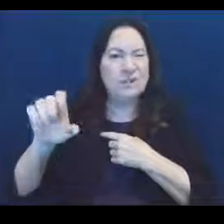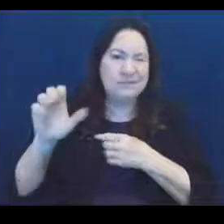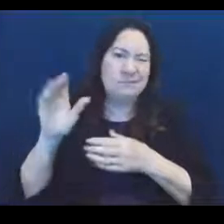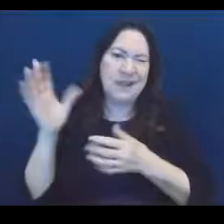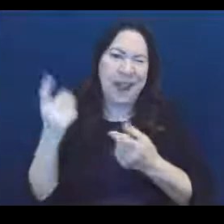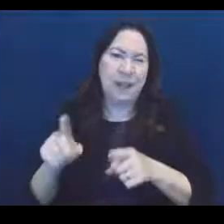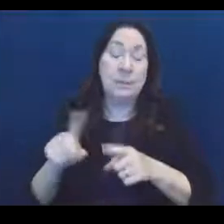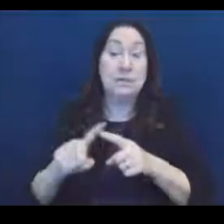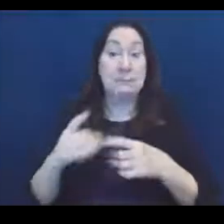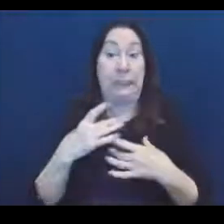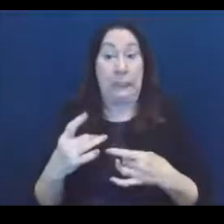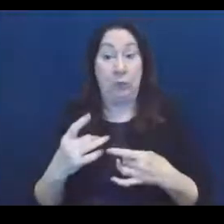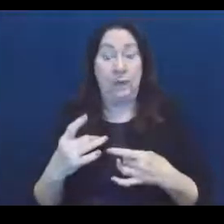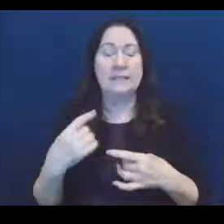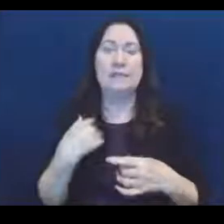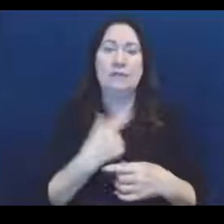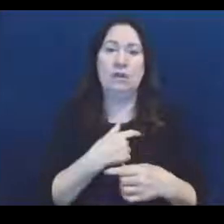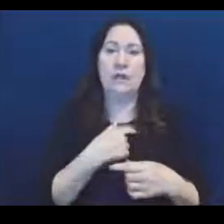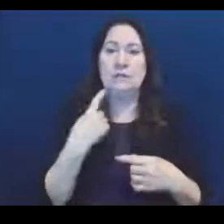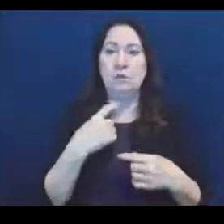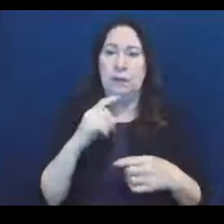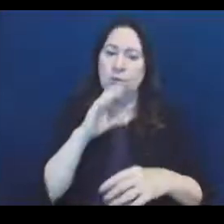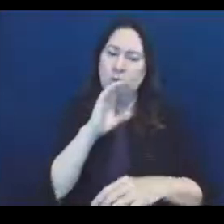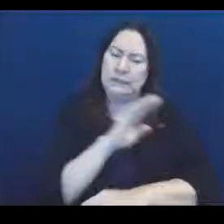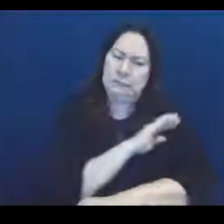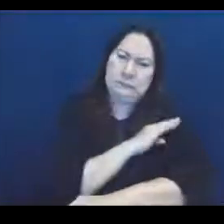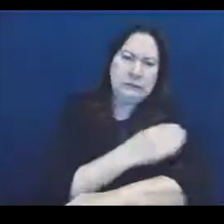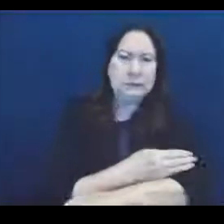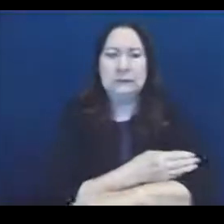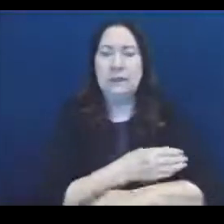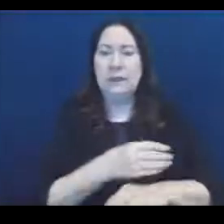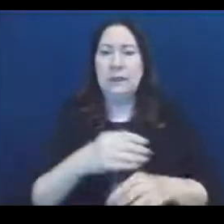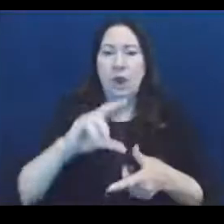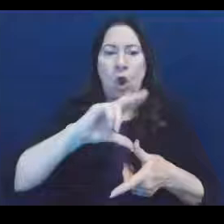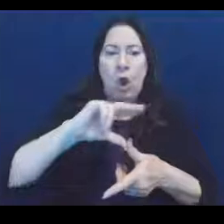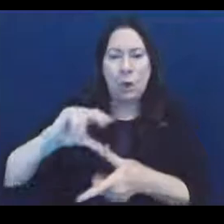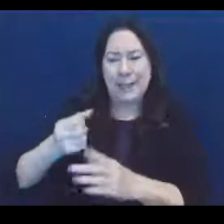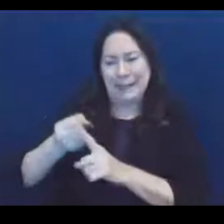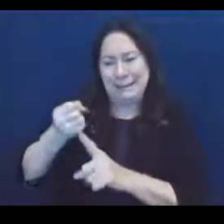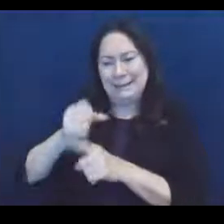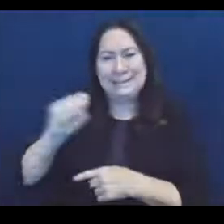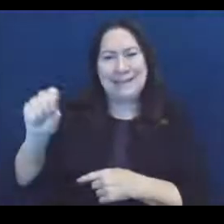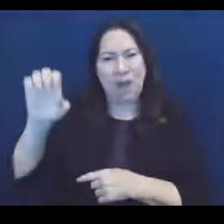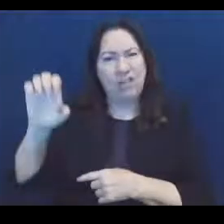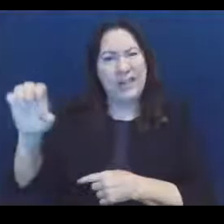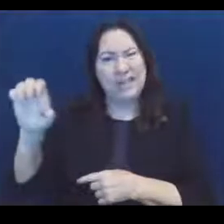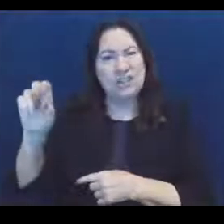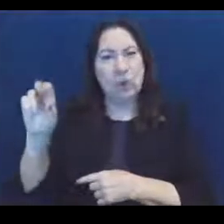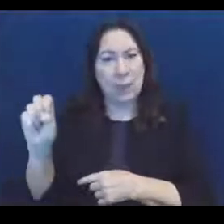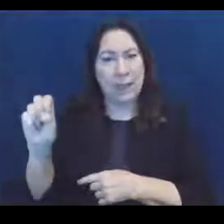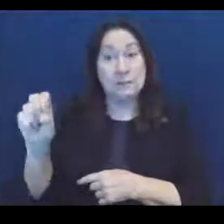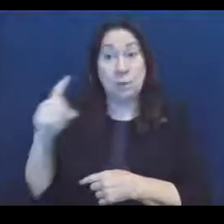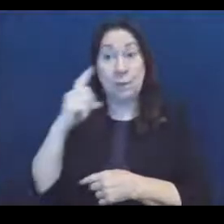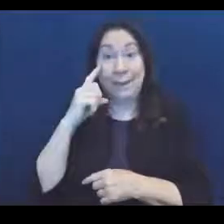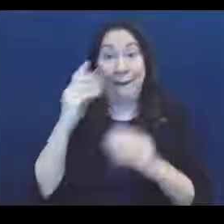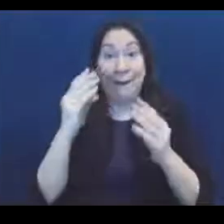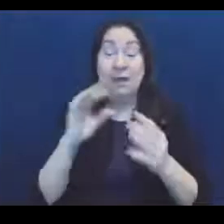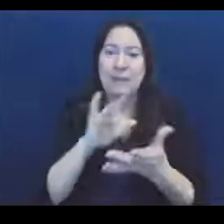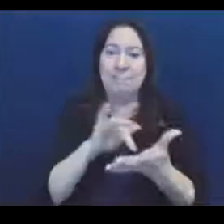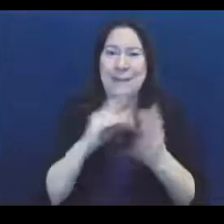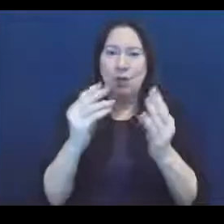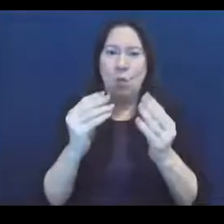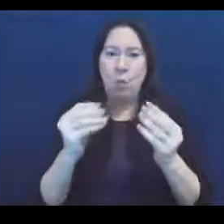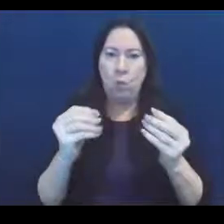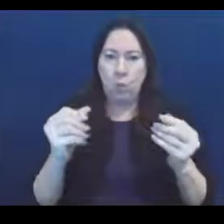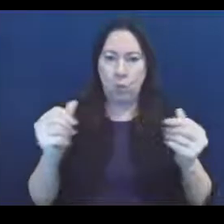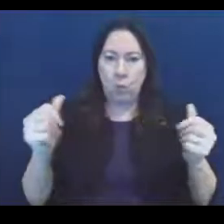for us, when a powerful hurricane hits the southeastern United States, once that eye dissipates, the stronger winds begin to weaken,